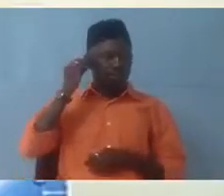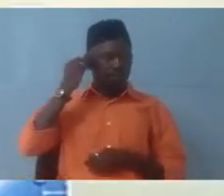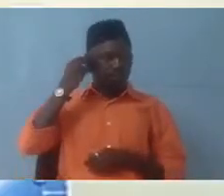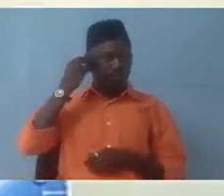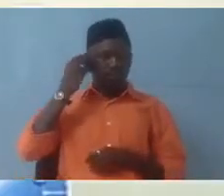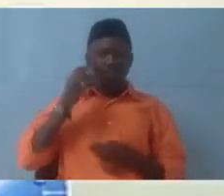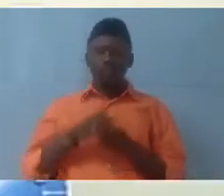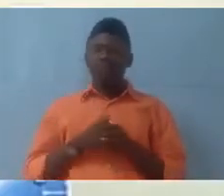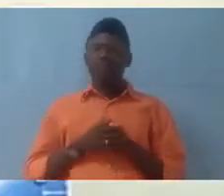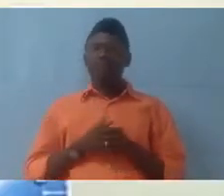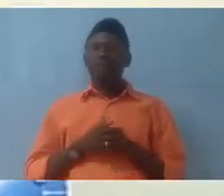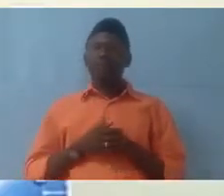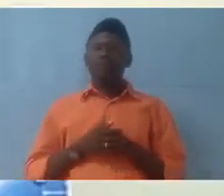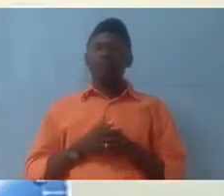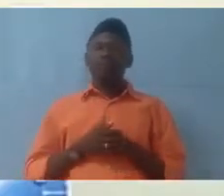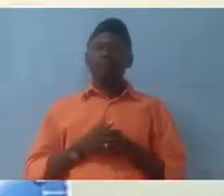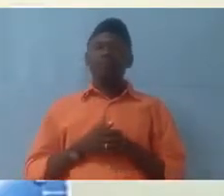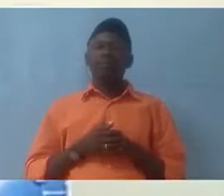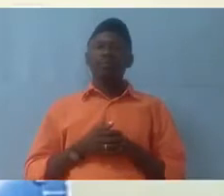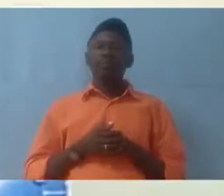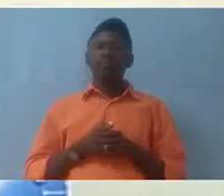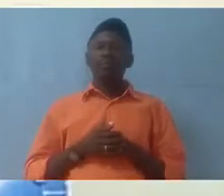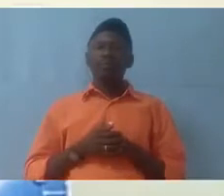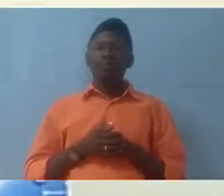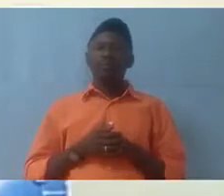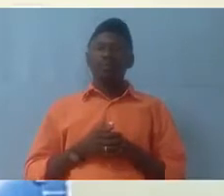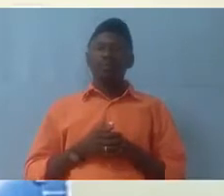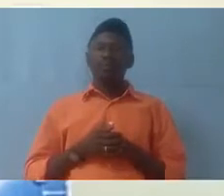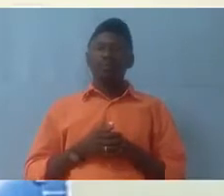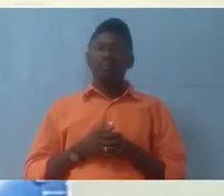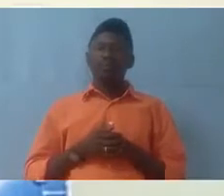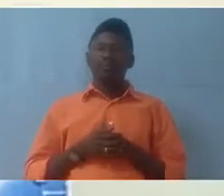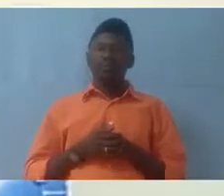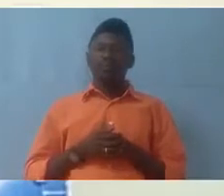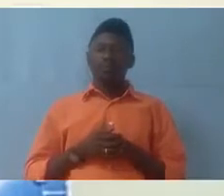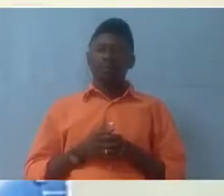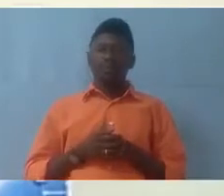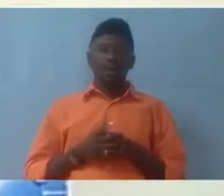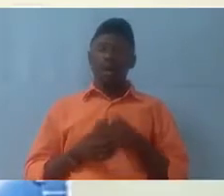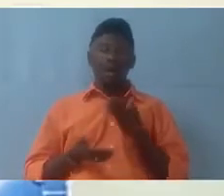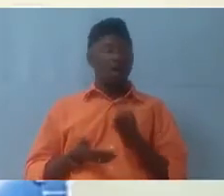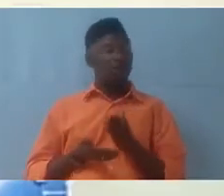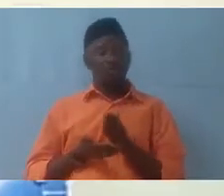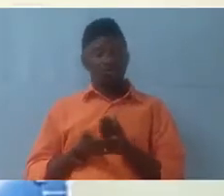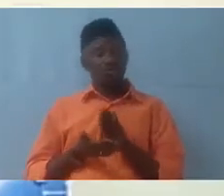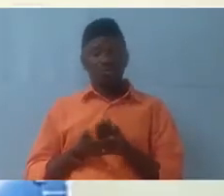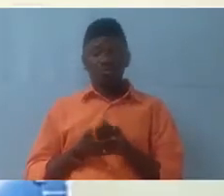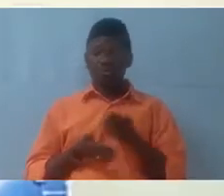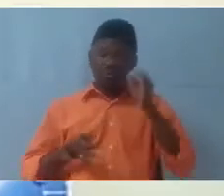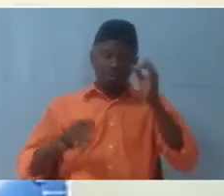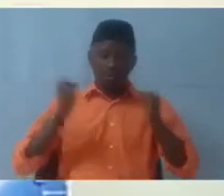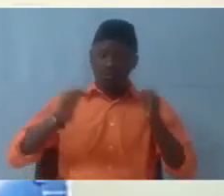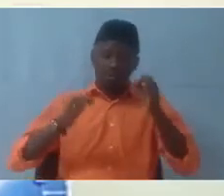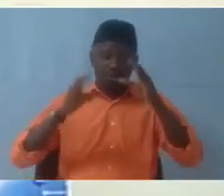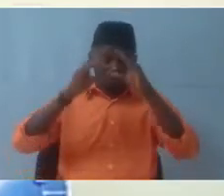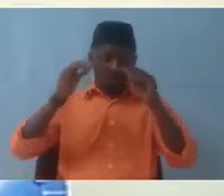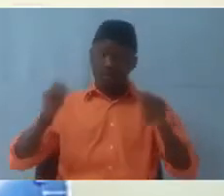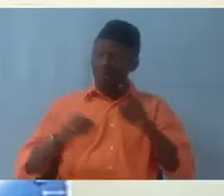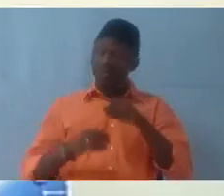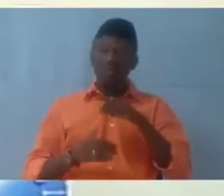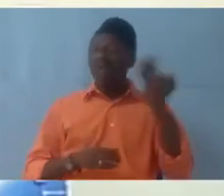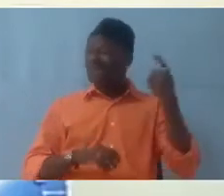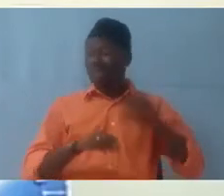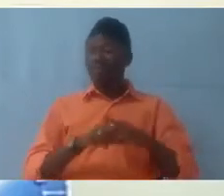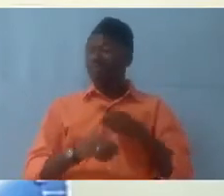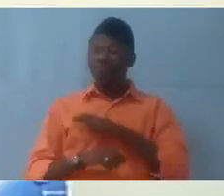This the judiciary was not independent when I served when I worked in the judiciary. Judiciary bi tay bo non duñ dan doxé sen sago ci bop ci jamono